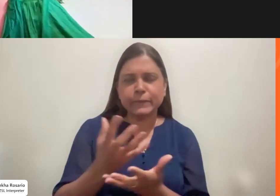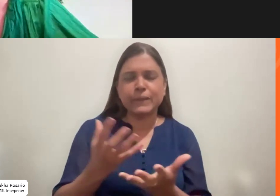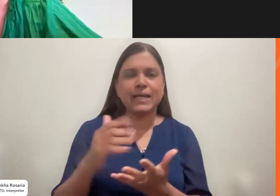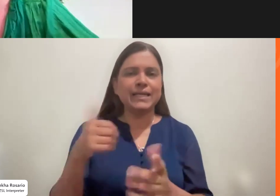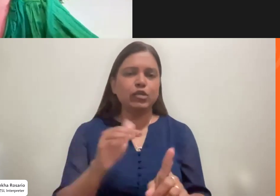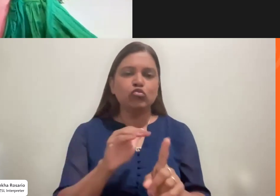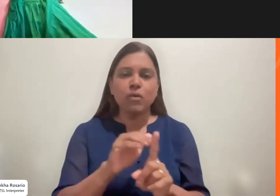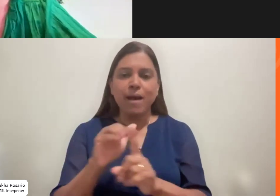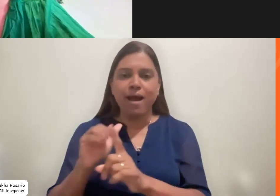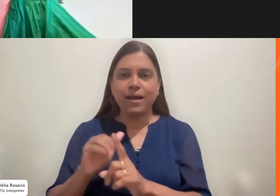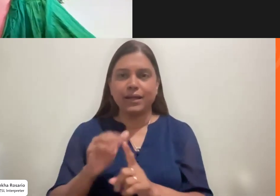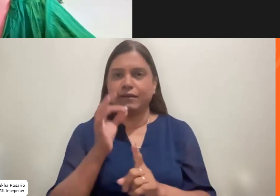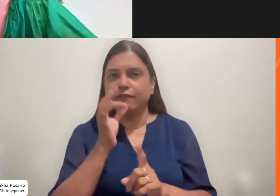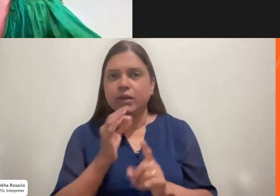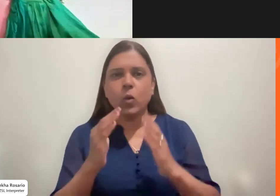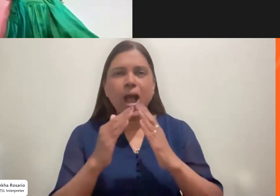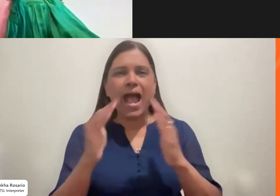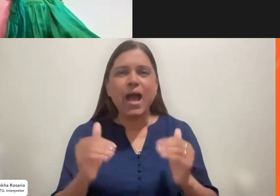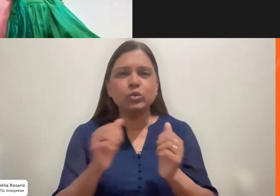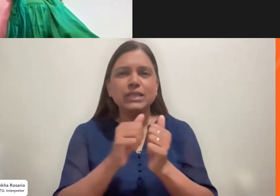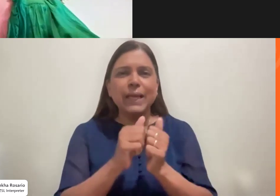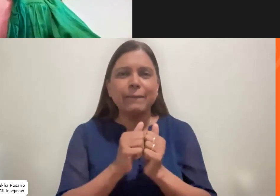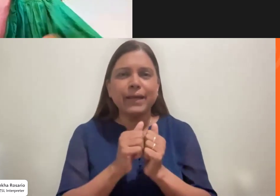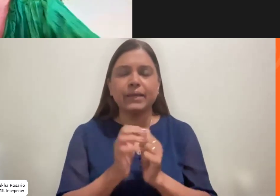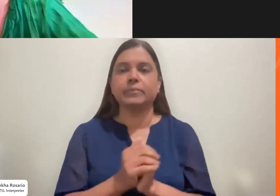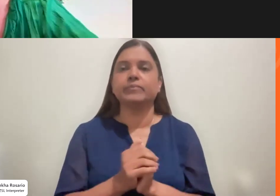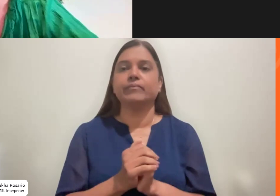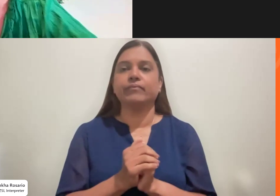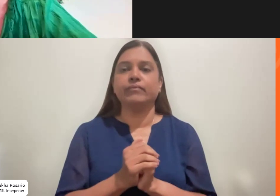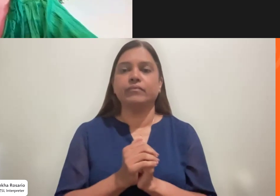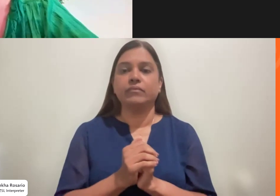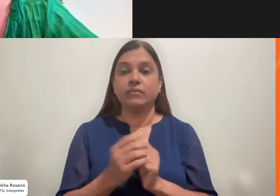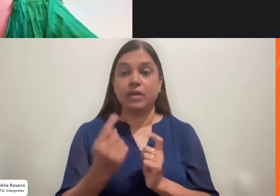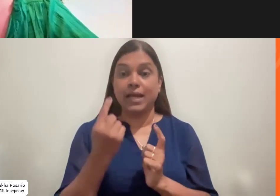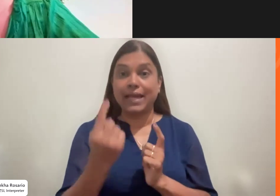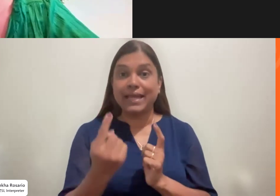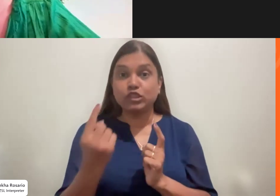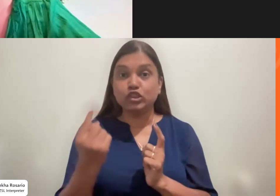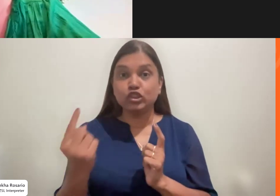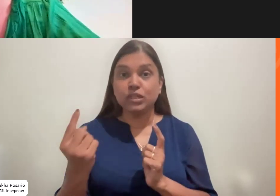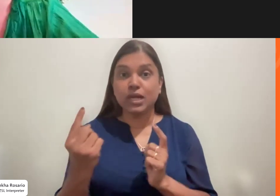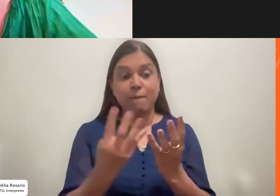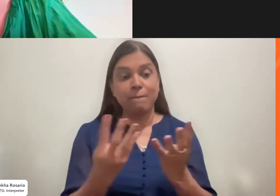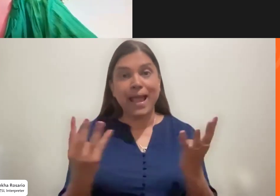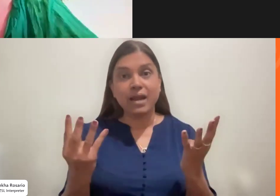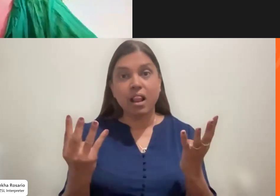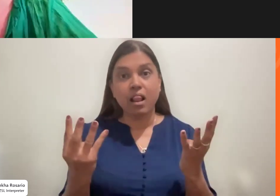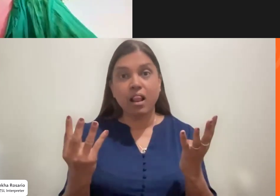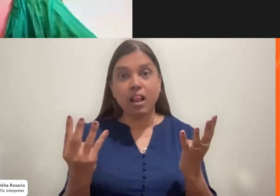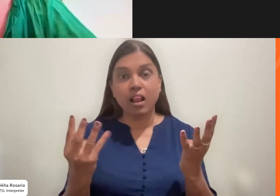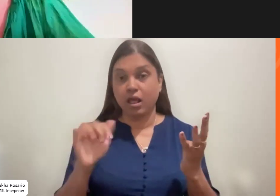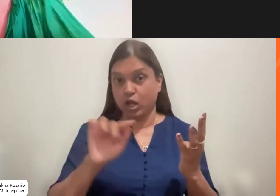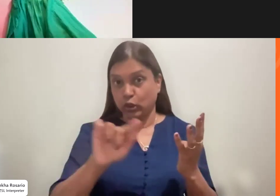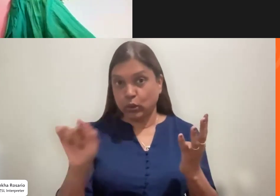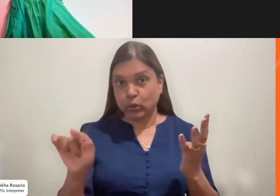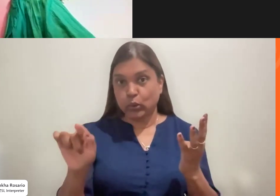reminders. So after each panel, the audience can participate using the Q&A